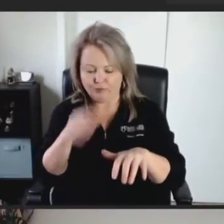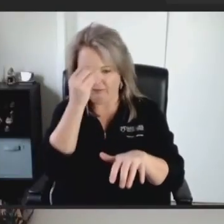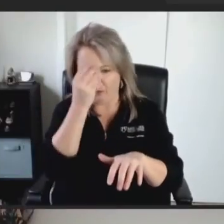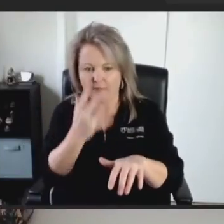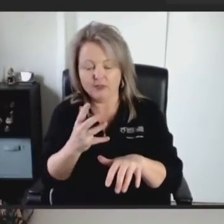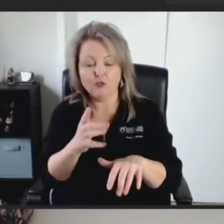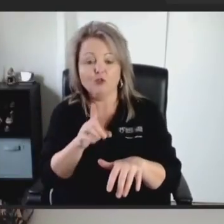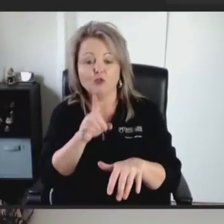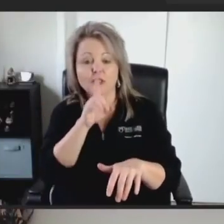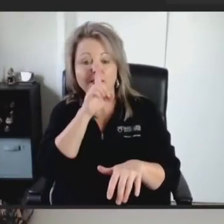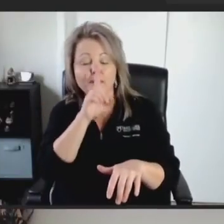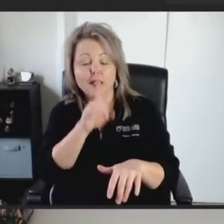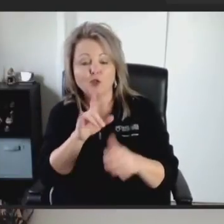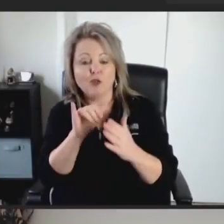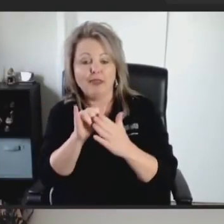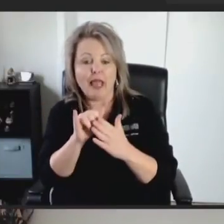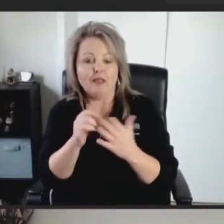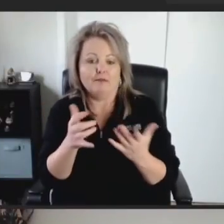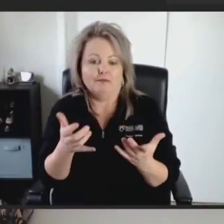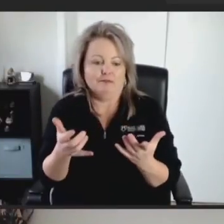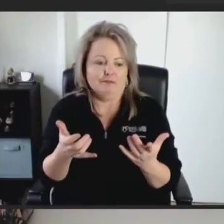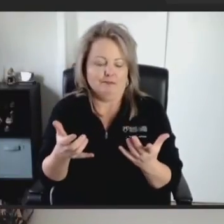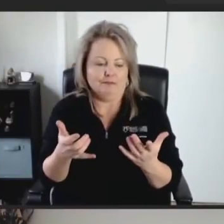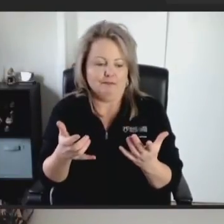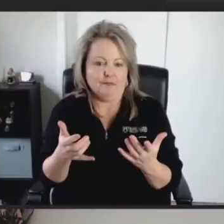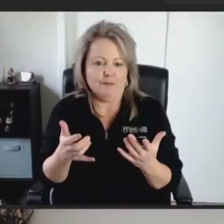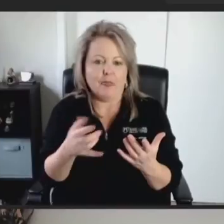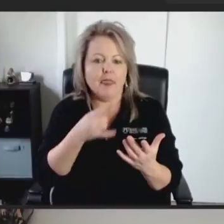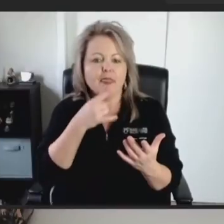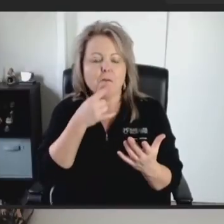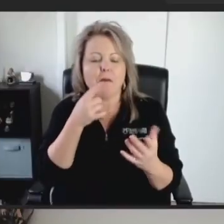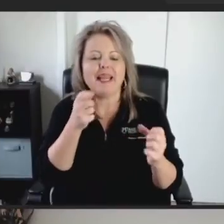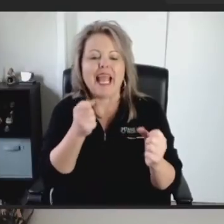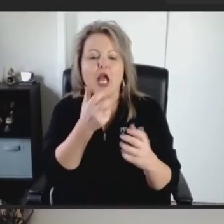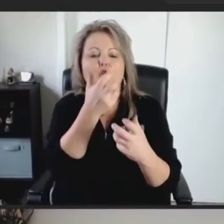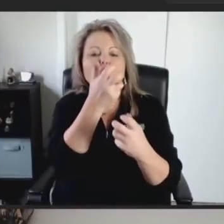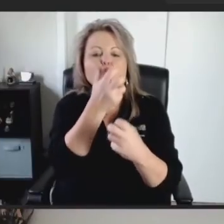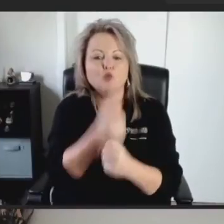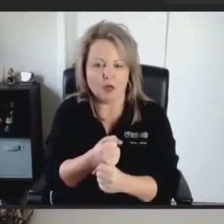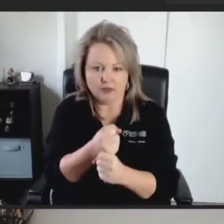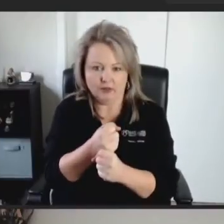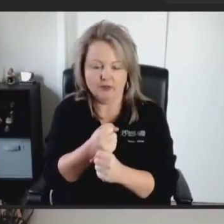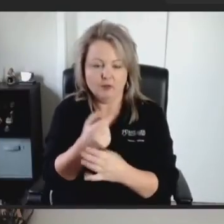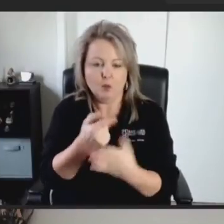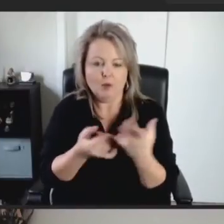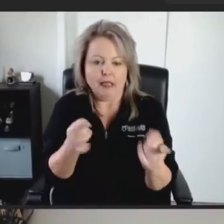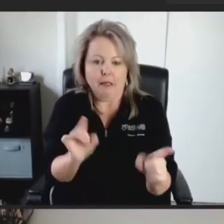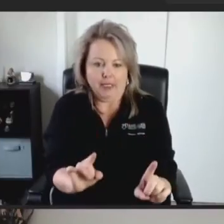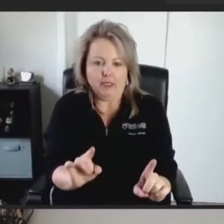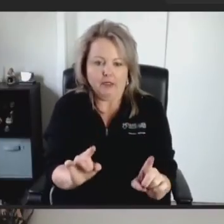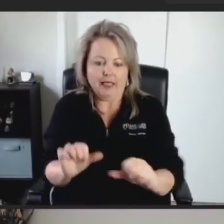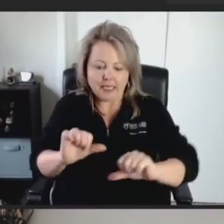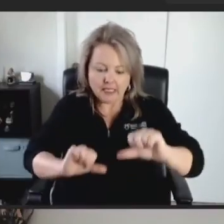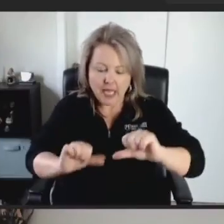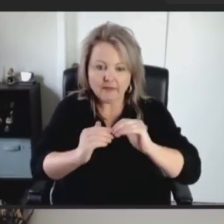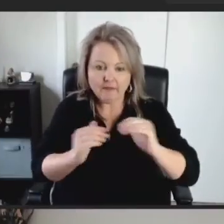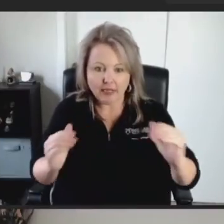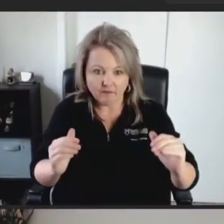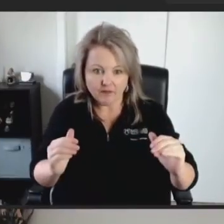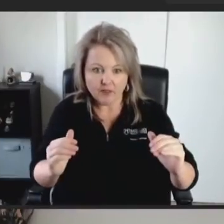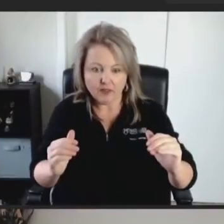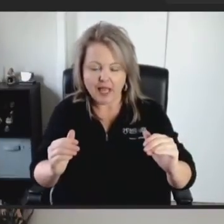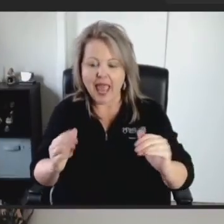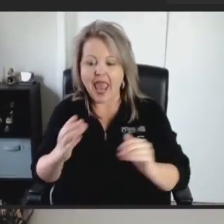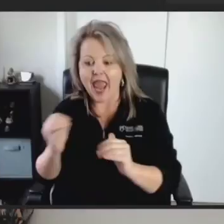that that the public can trust what's happening here, both on the scientific level and also on the